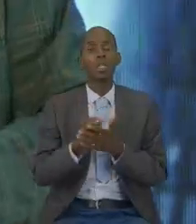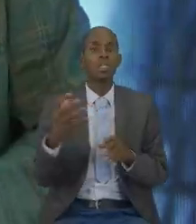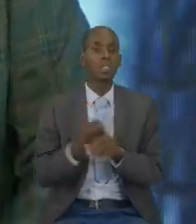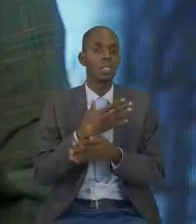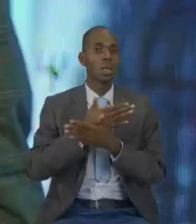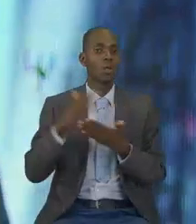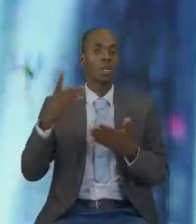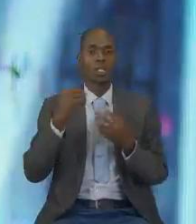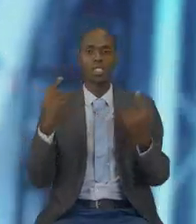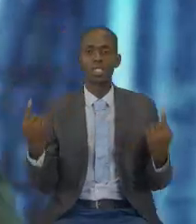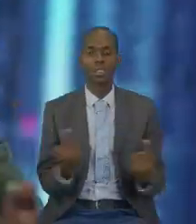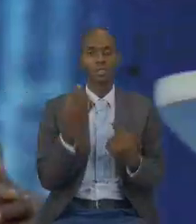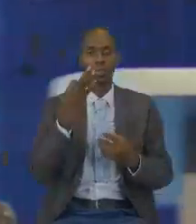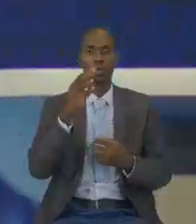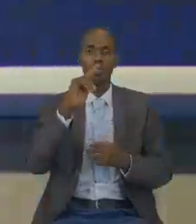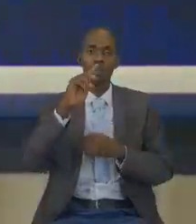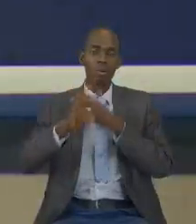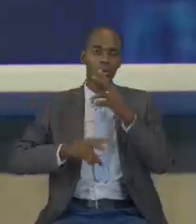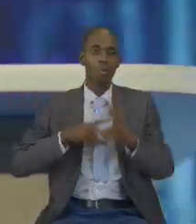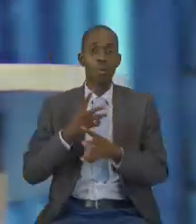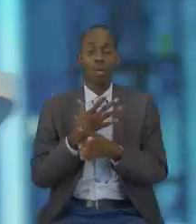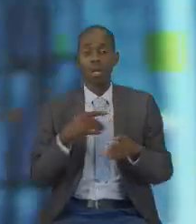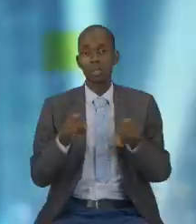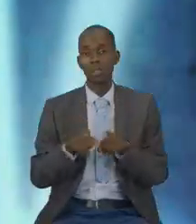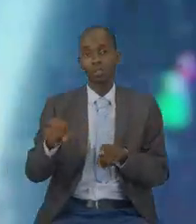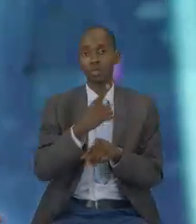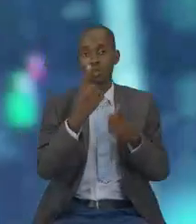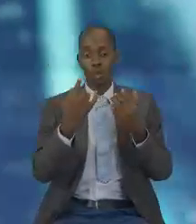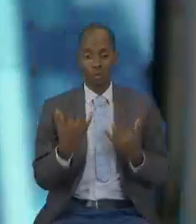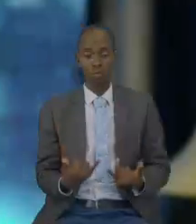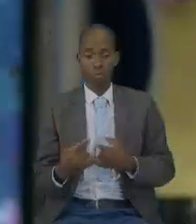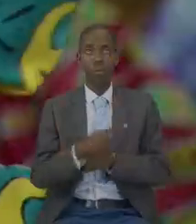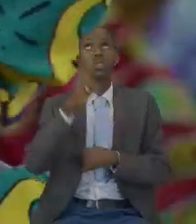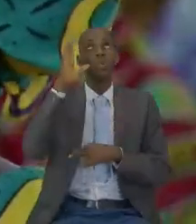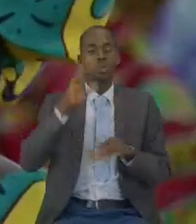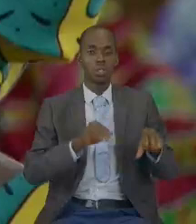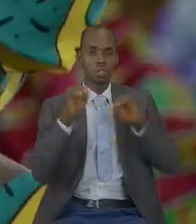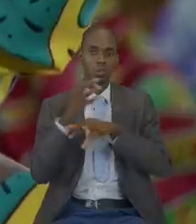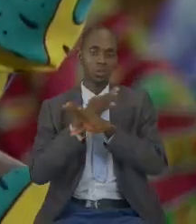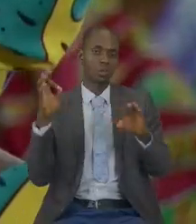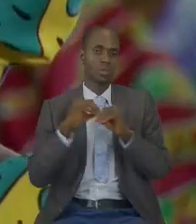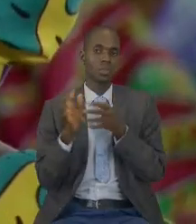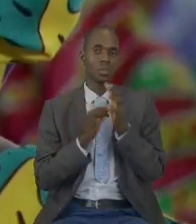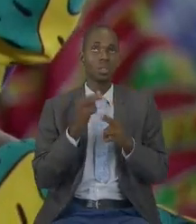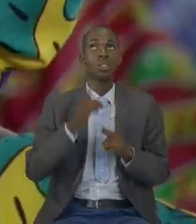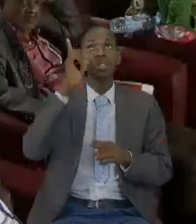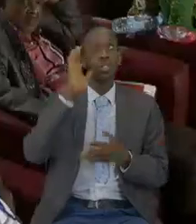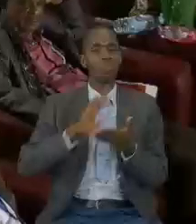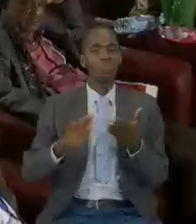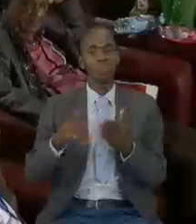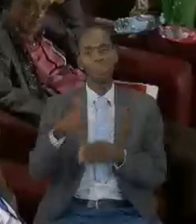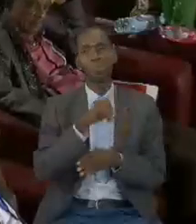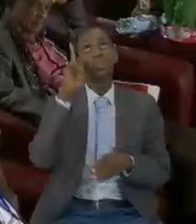the sin of the world. And as you come today, it will set you free. It will forgive you. It